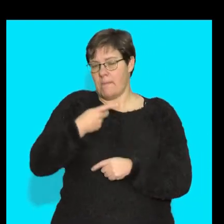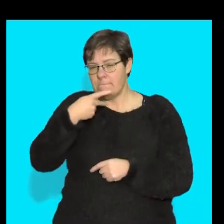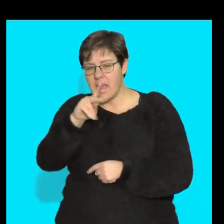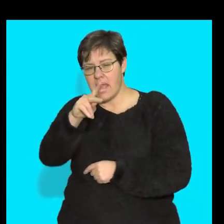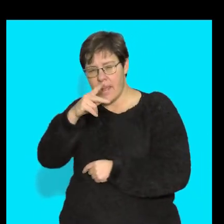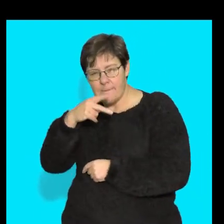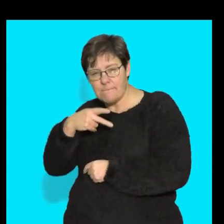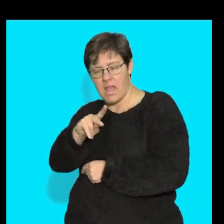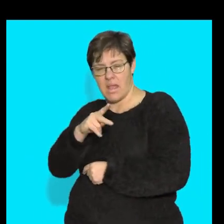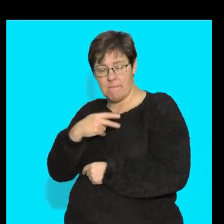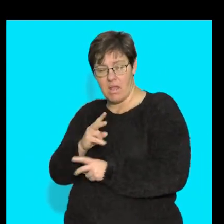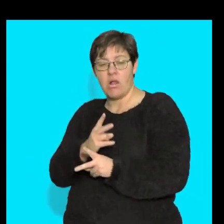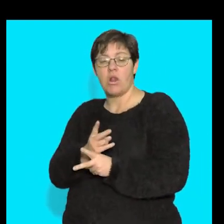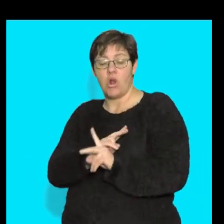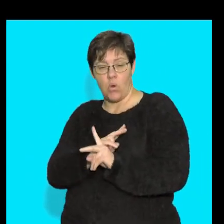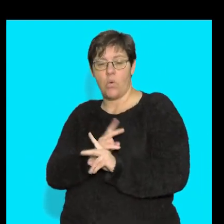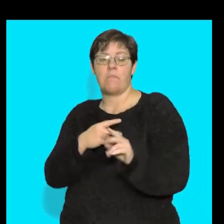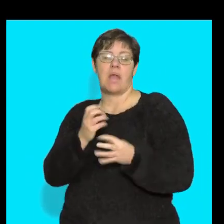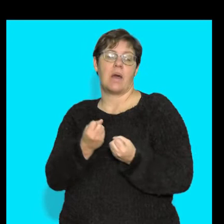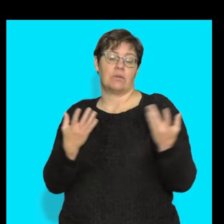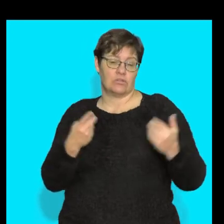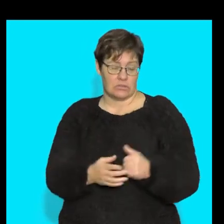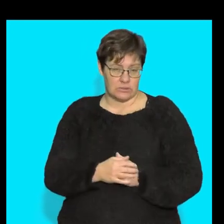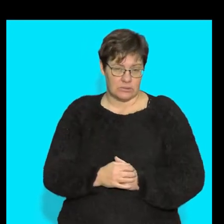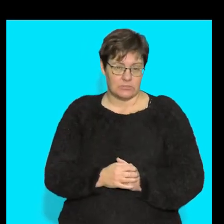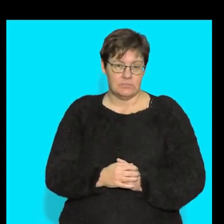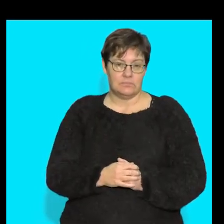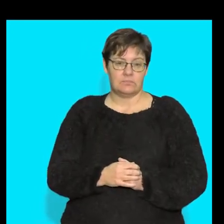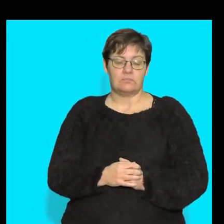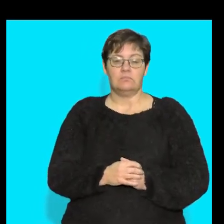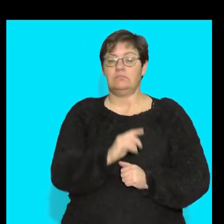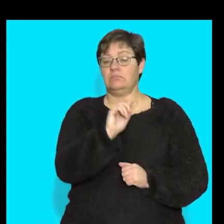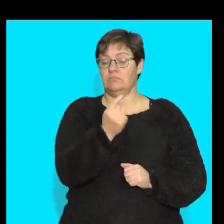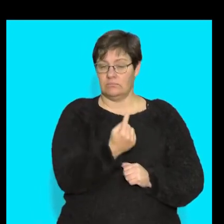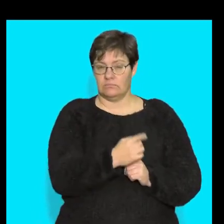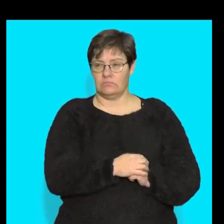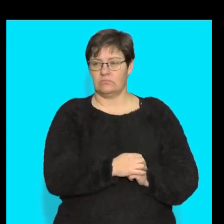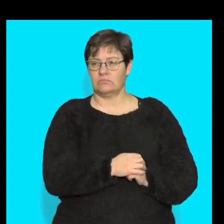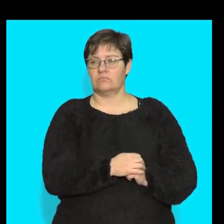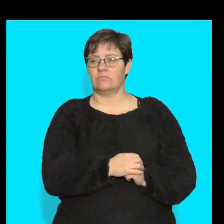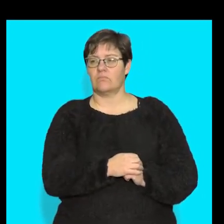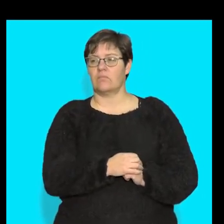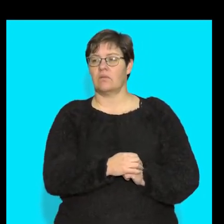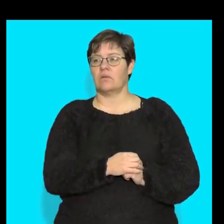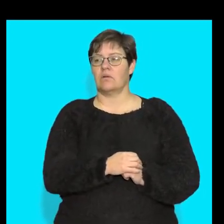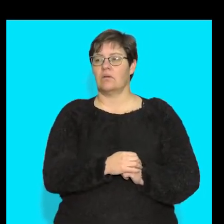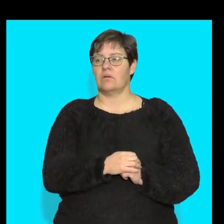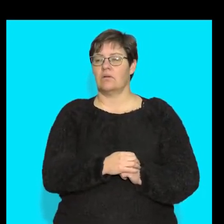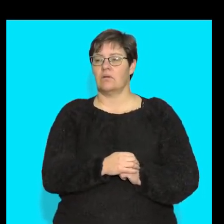that the interest or the loan is going to be repaid. So the very first one will be, we now need to look